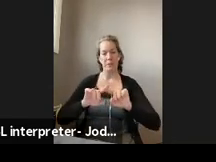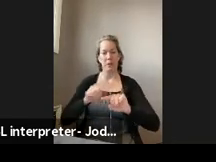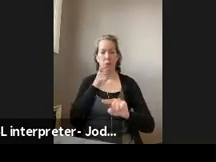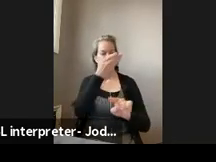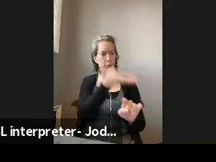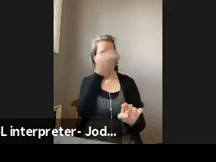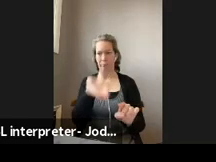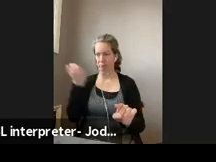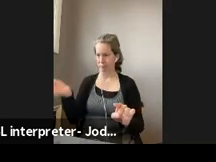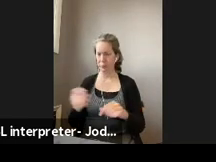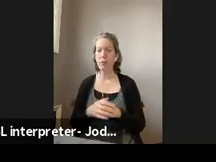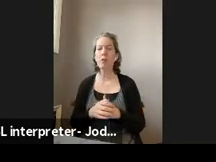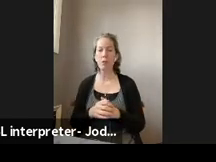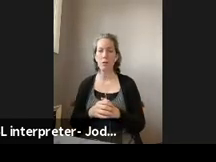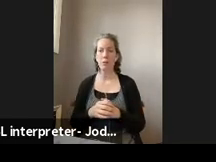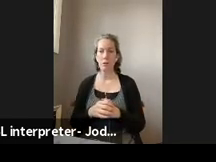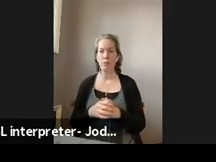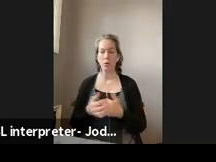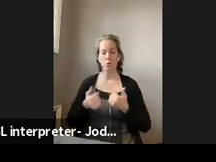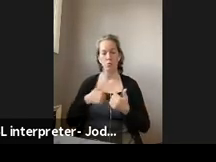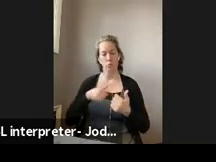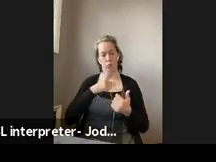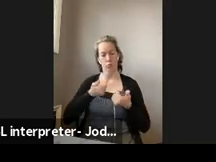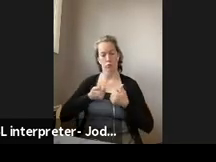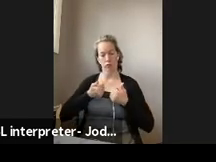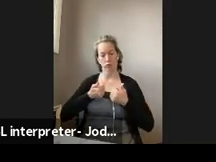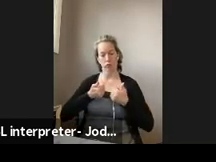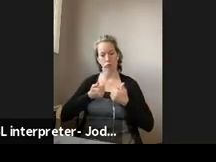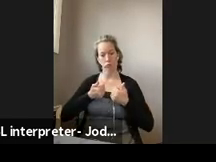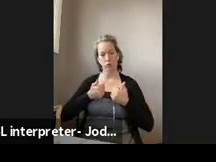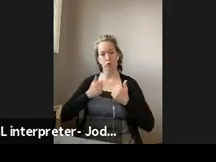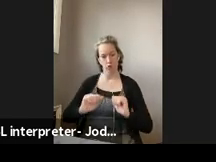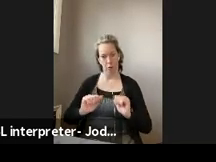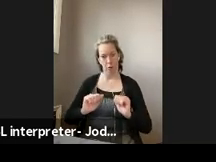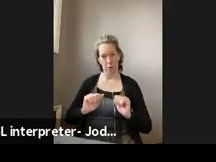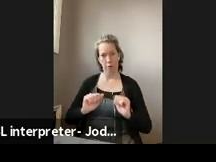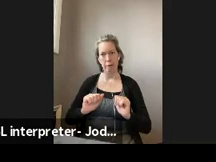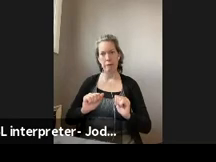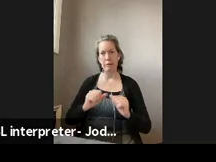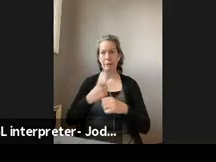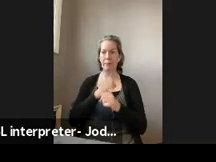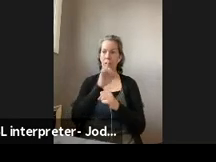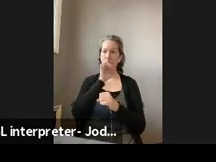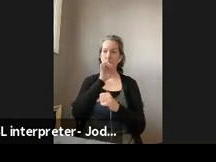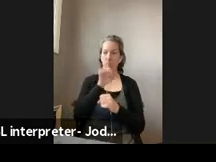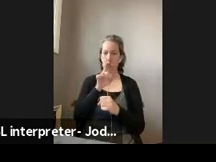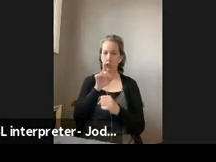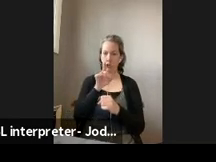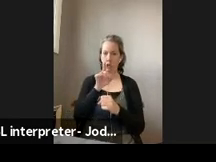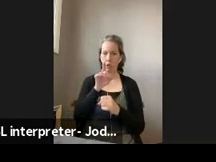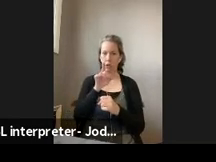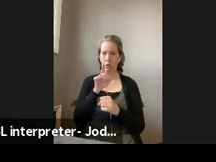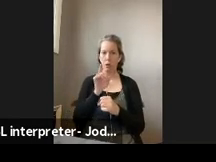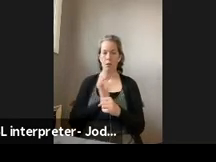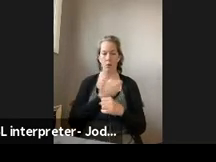that the resources that we do provide on that line are do accommodate to different